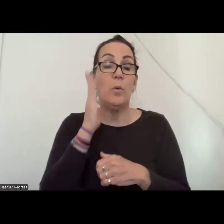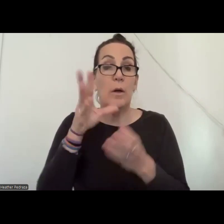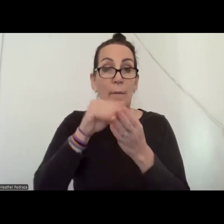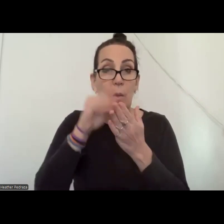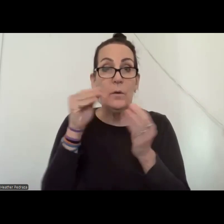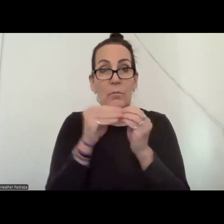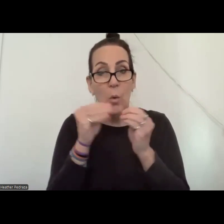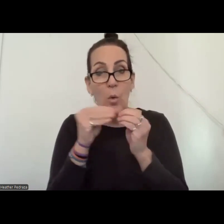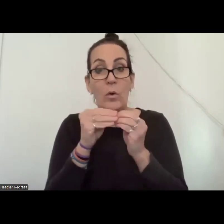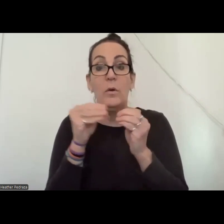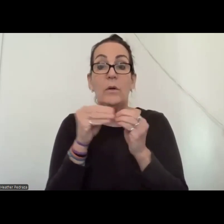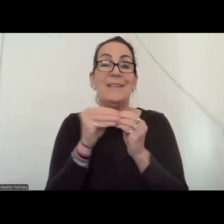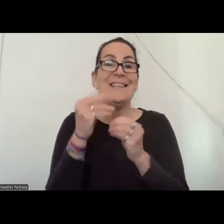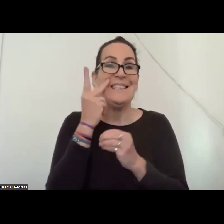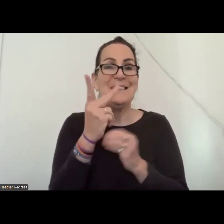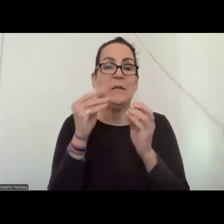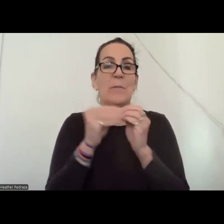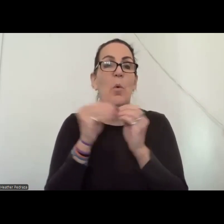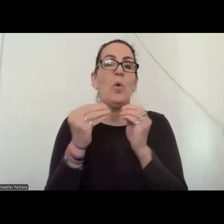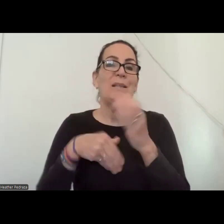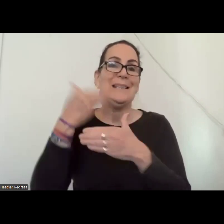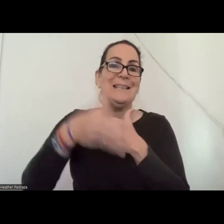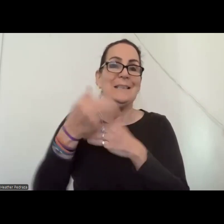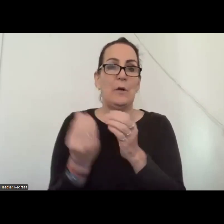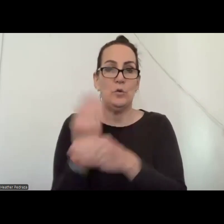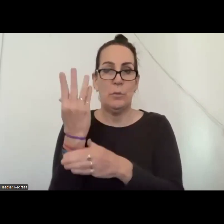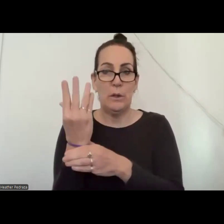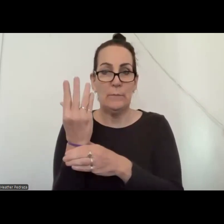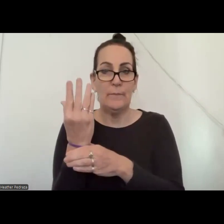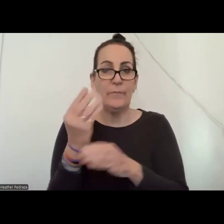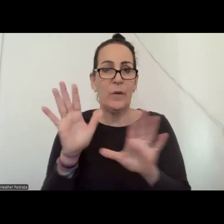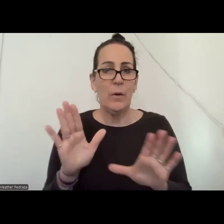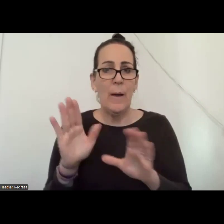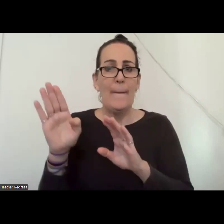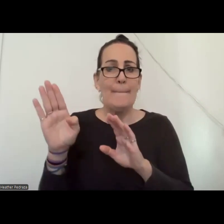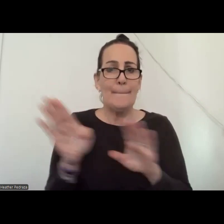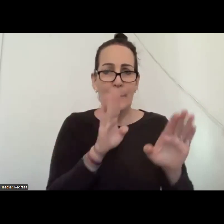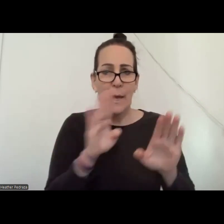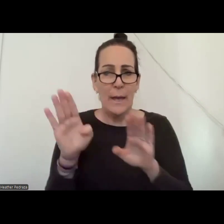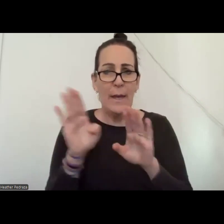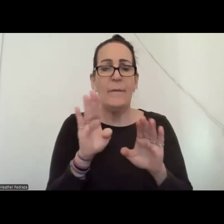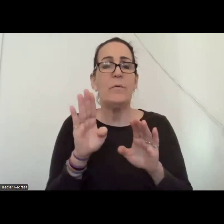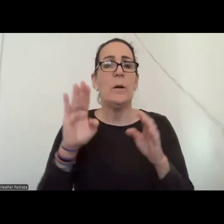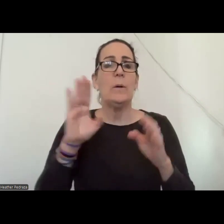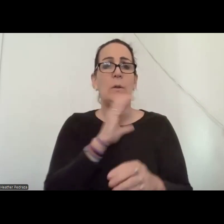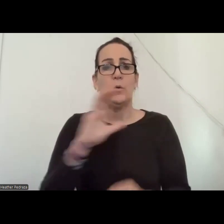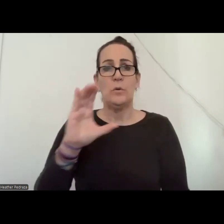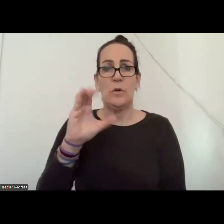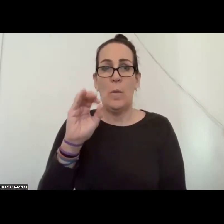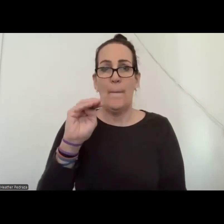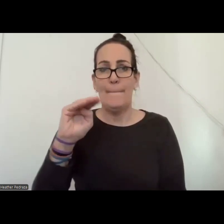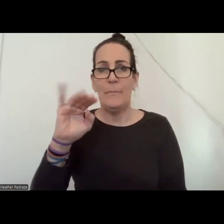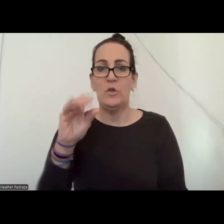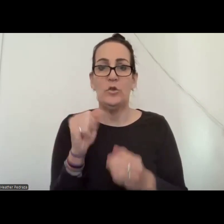Health, the Commission on Behavioral Health also will